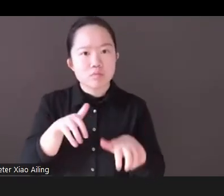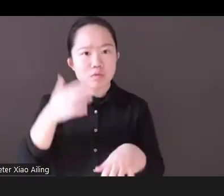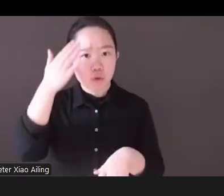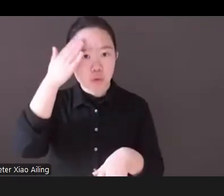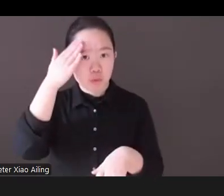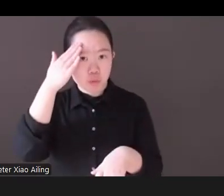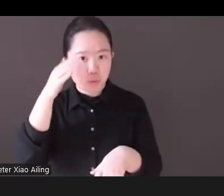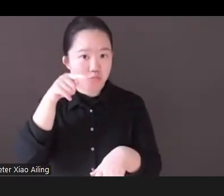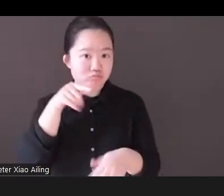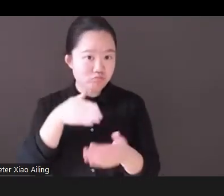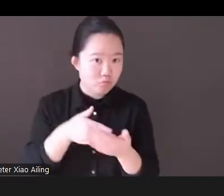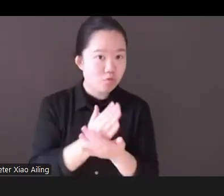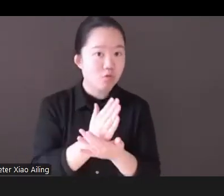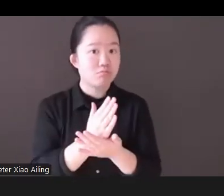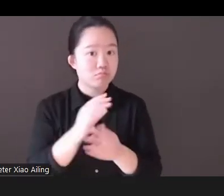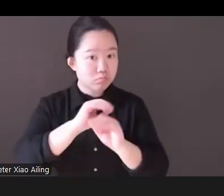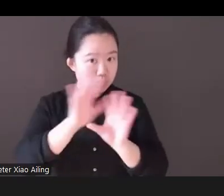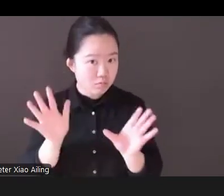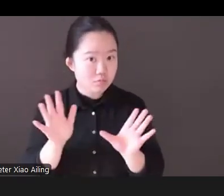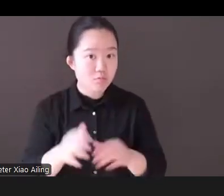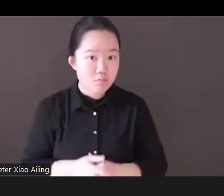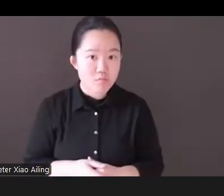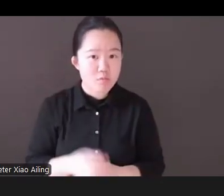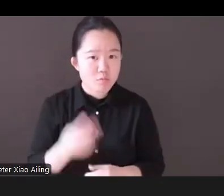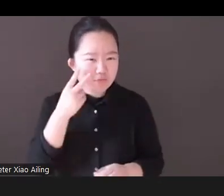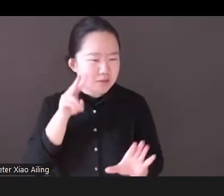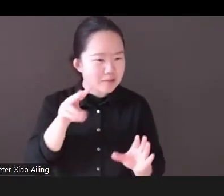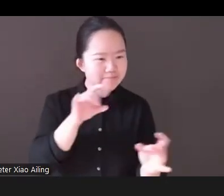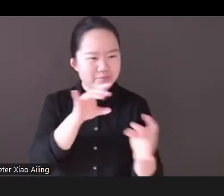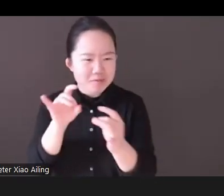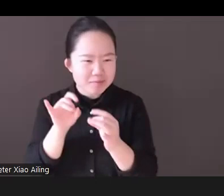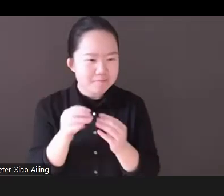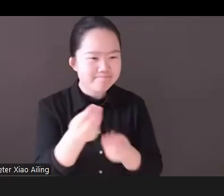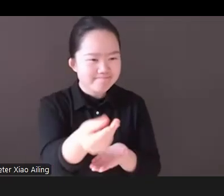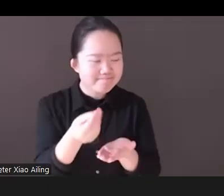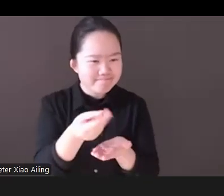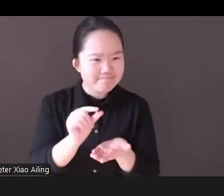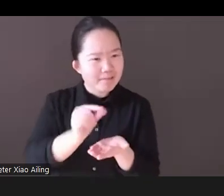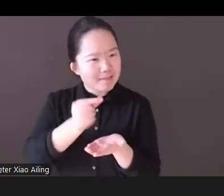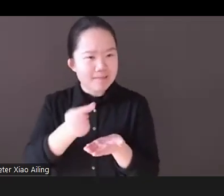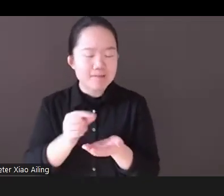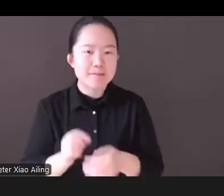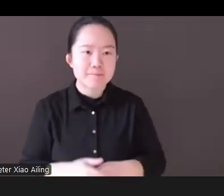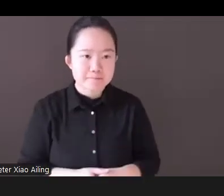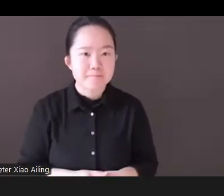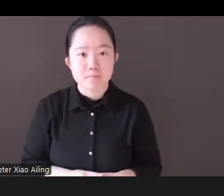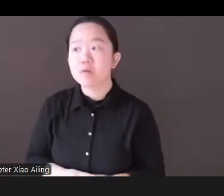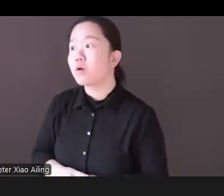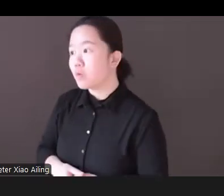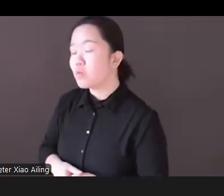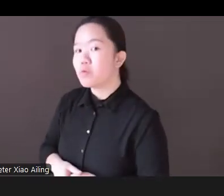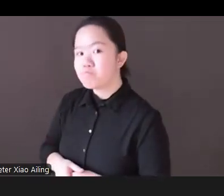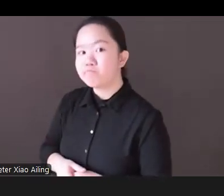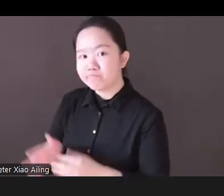We do try to provide lots of information on our websites, and we participate in webinars